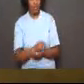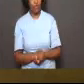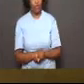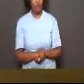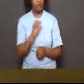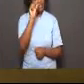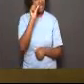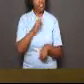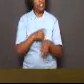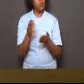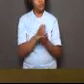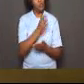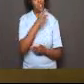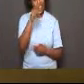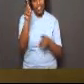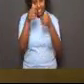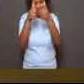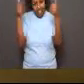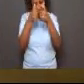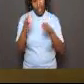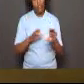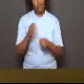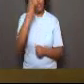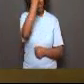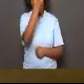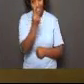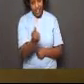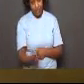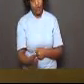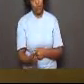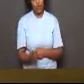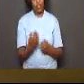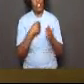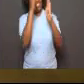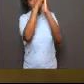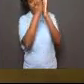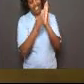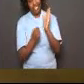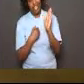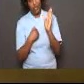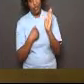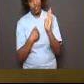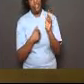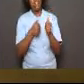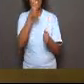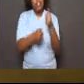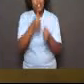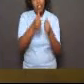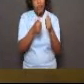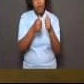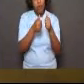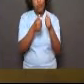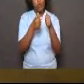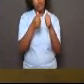few minutes to identify each item on the list as belonging to the